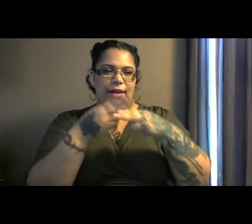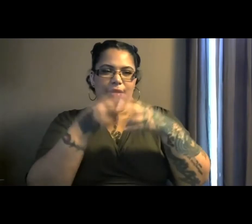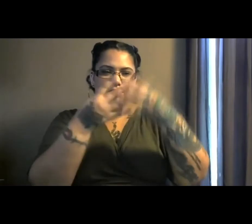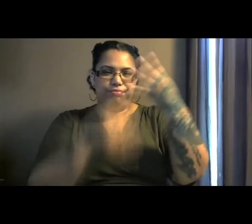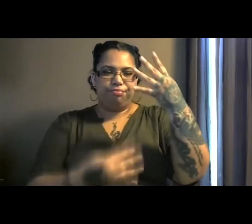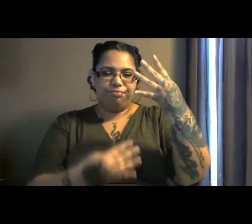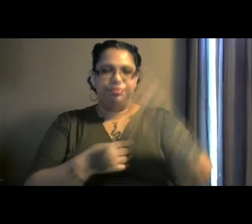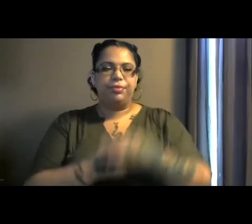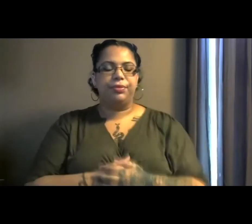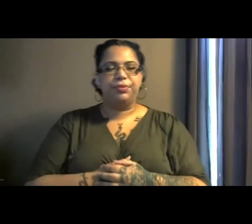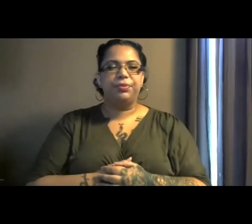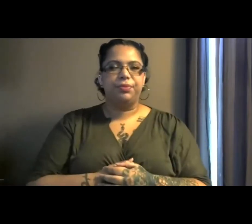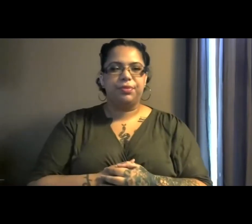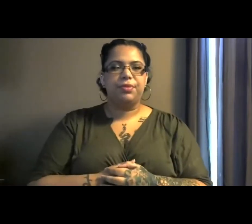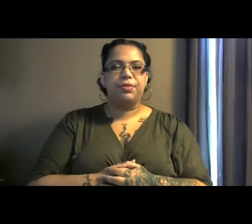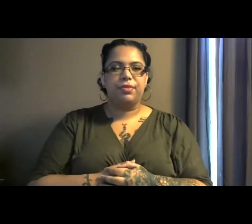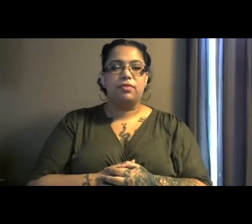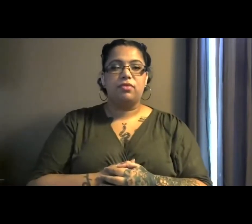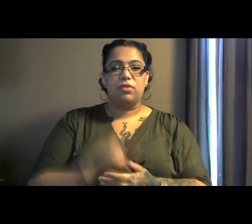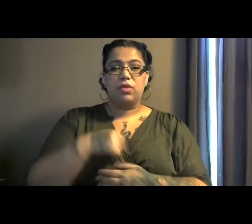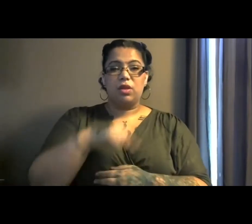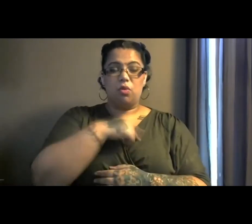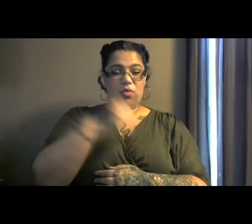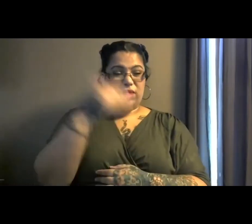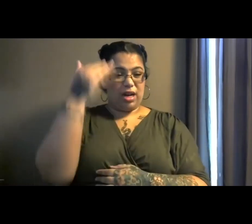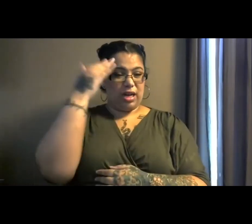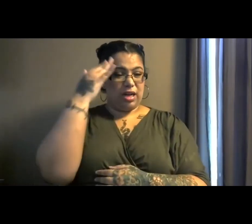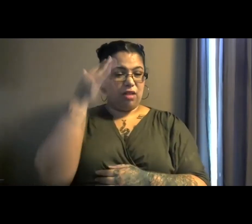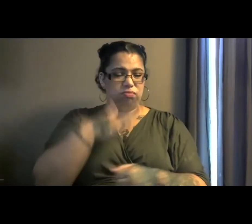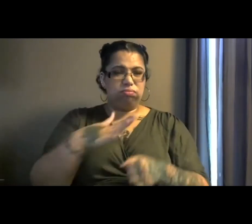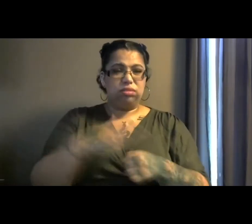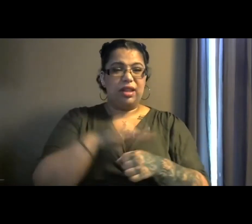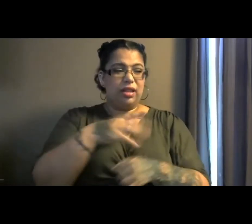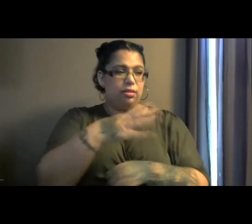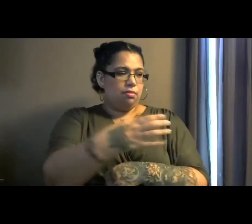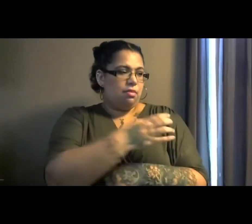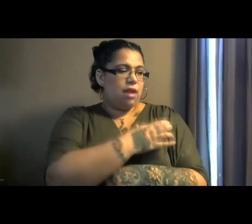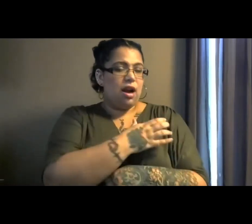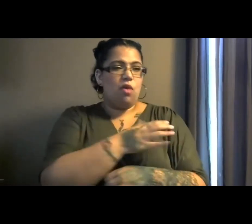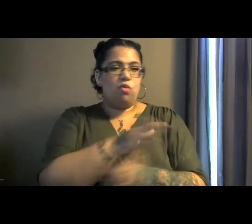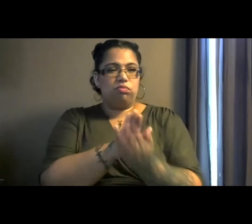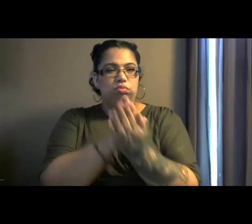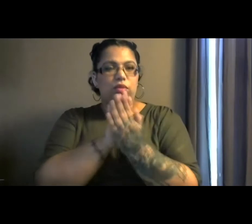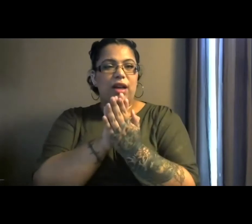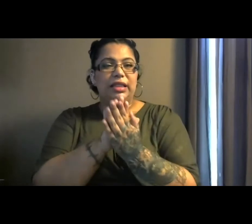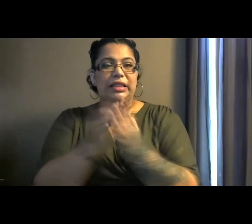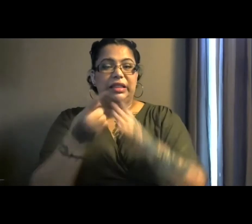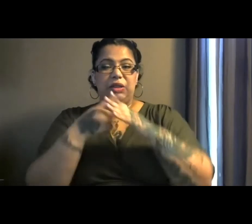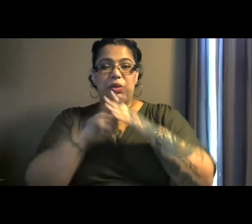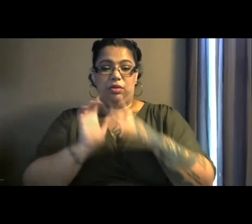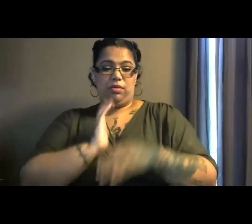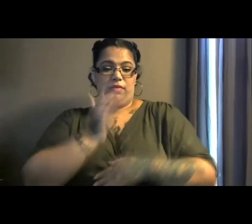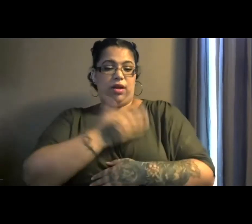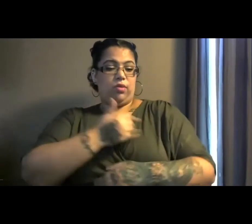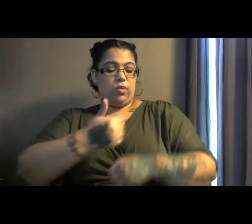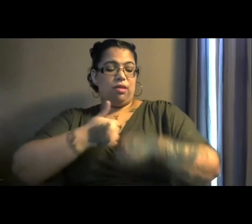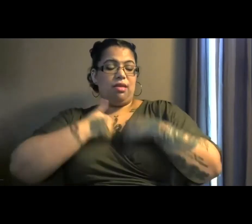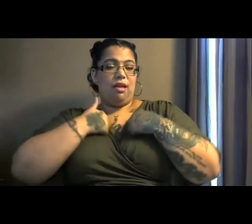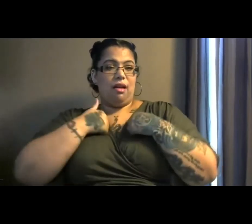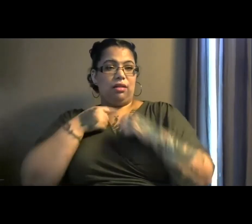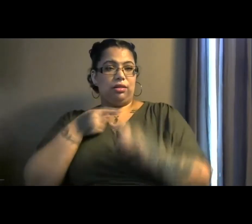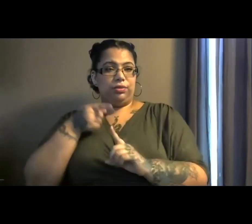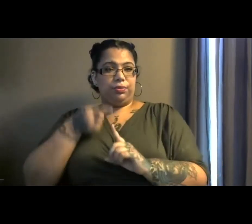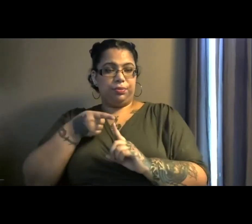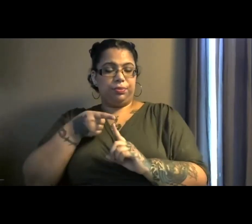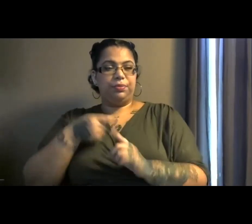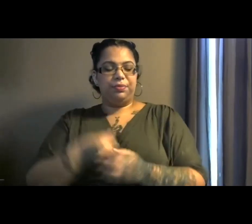That we know absolutely that this power, this presence is the source of our very lives. That